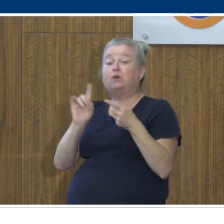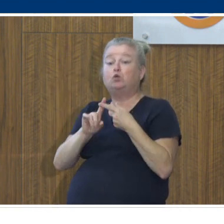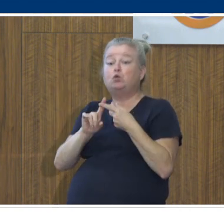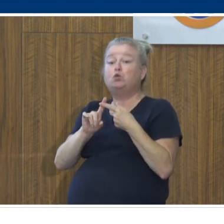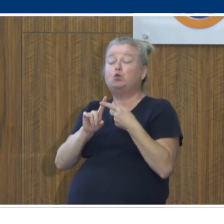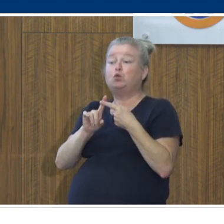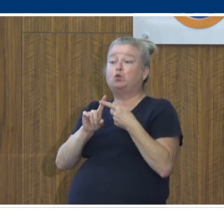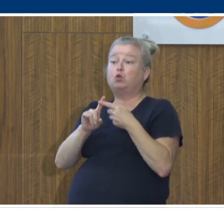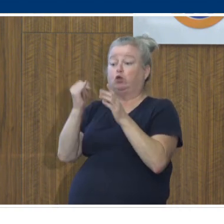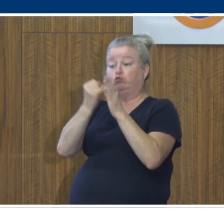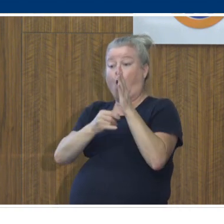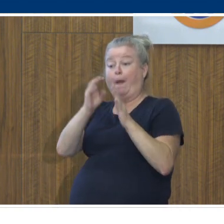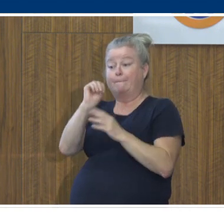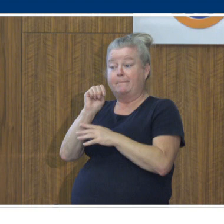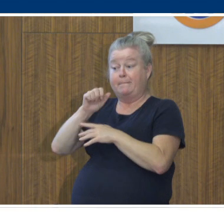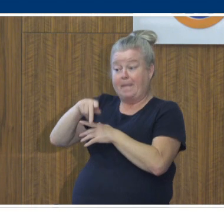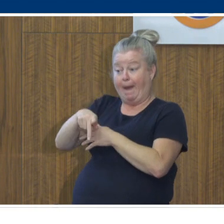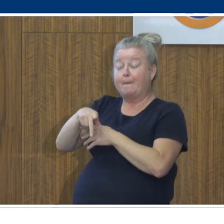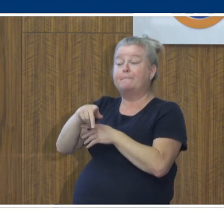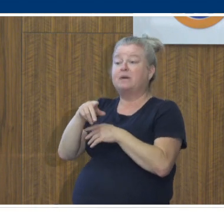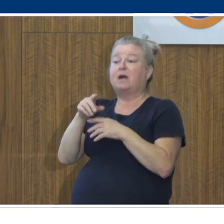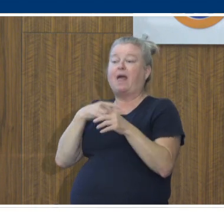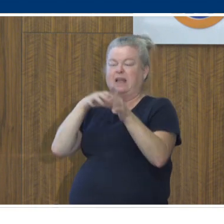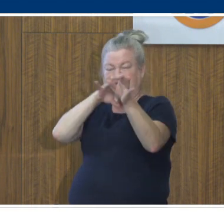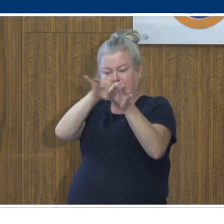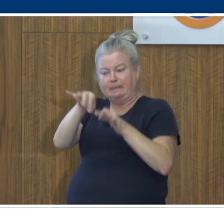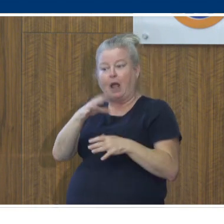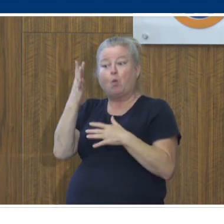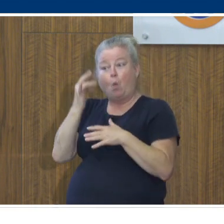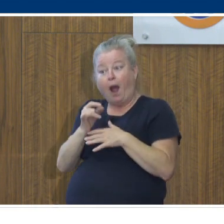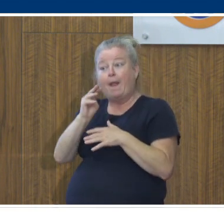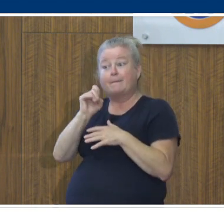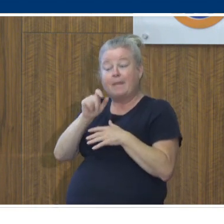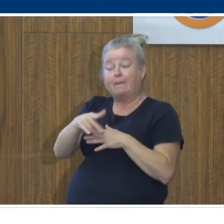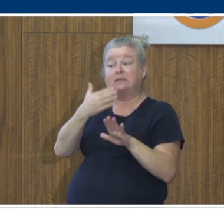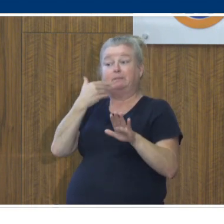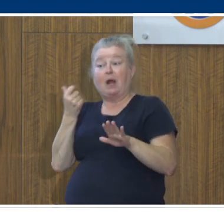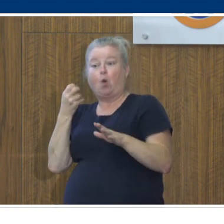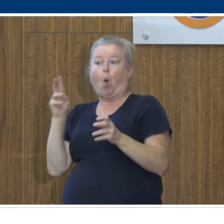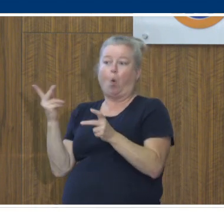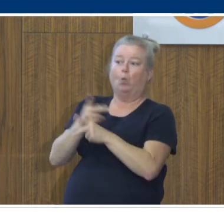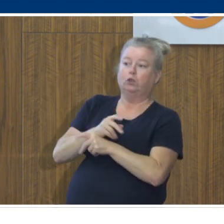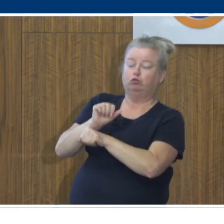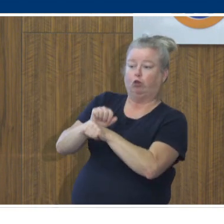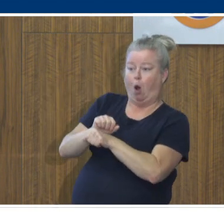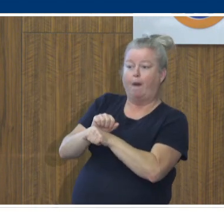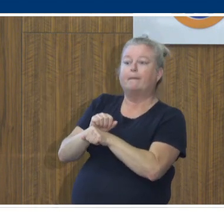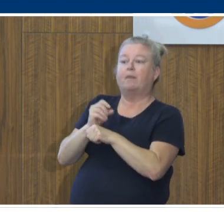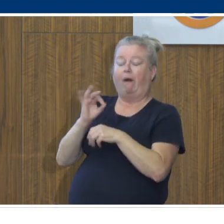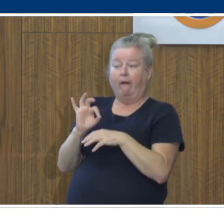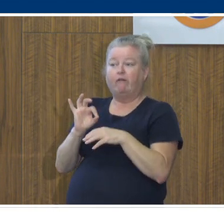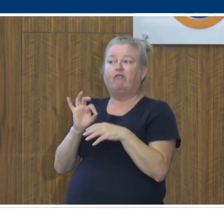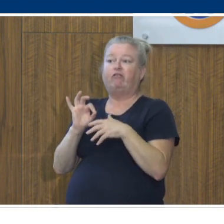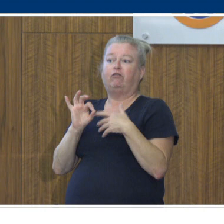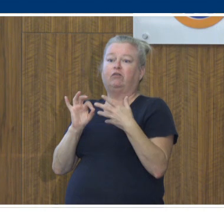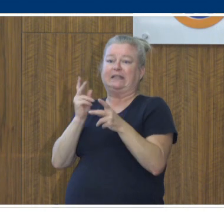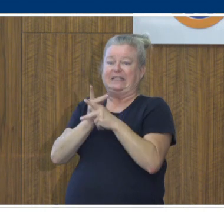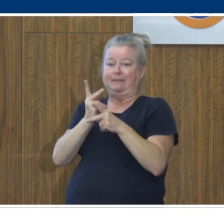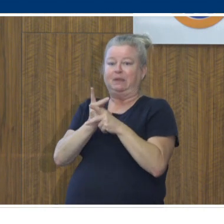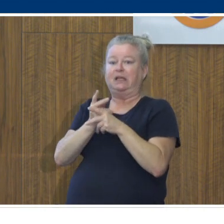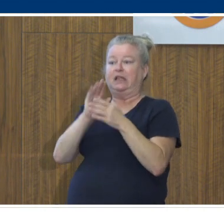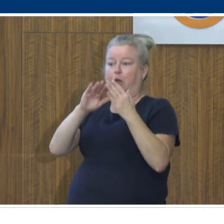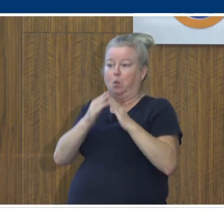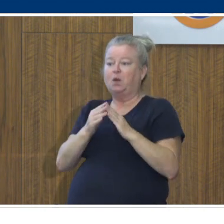the maps, to go and explain why a map does a better or worse job of keeping the communities